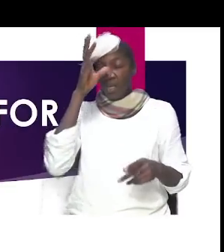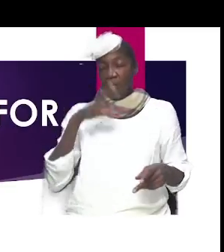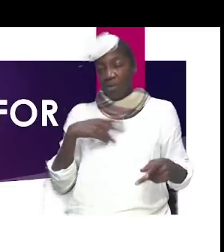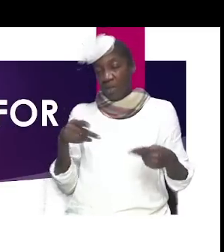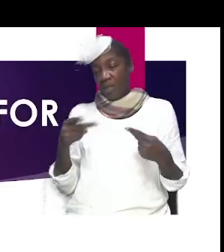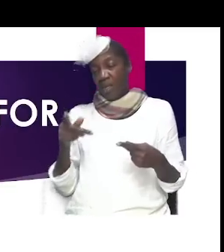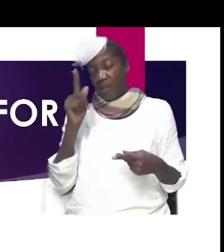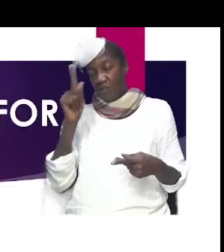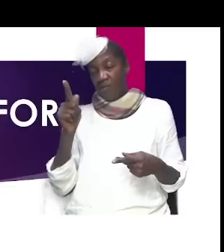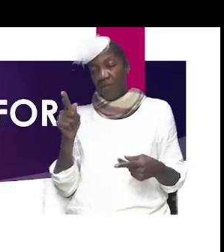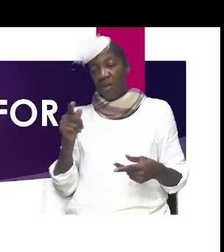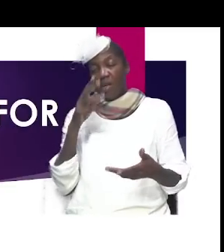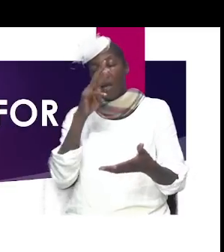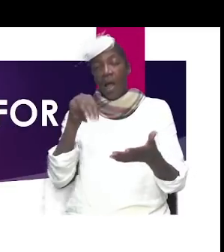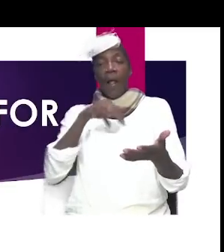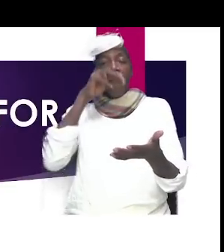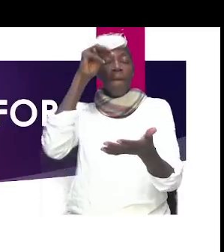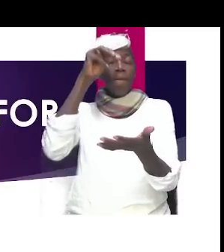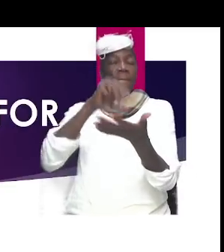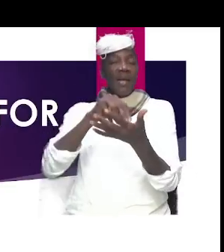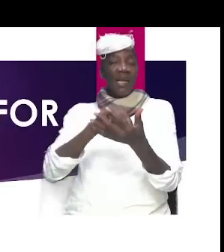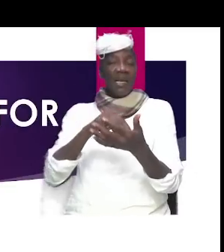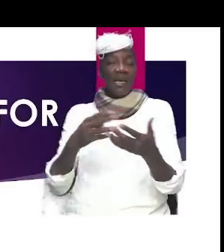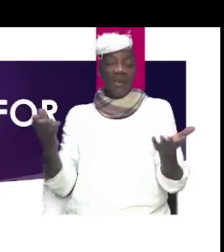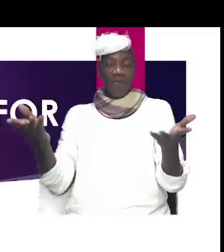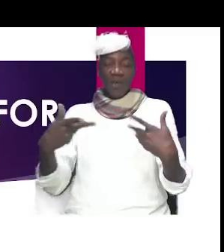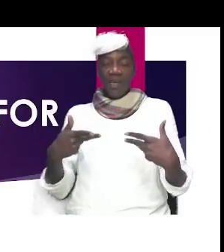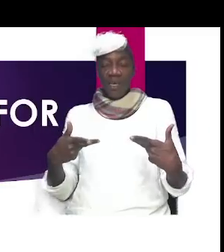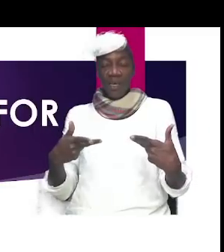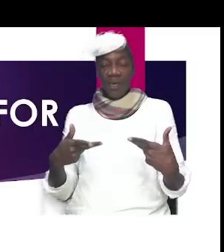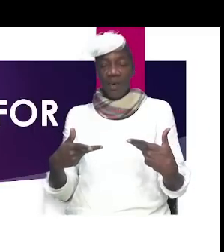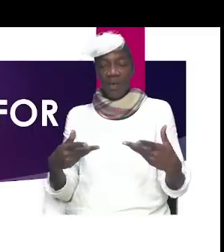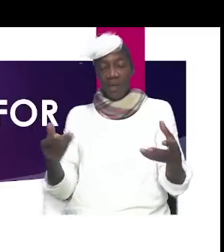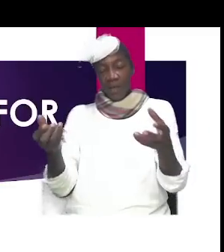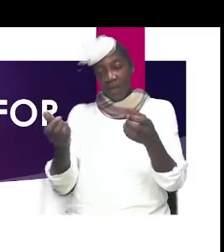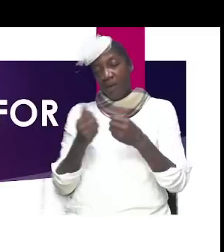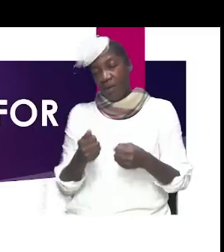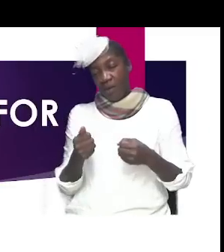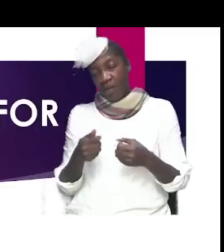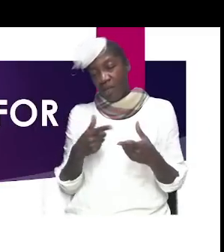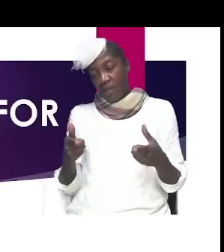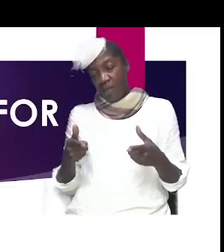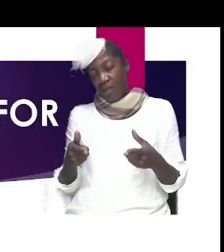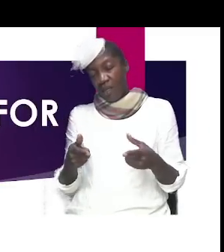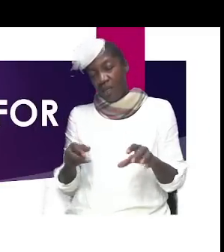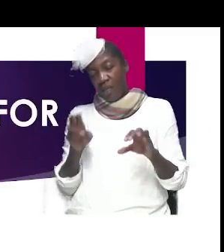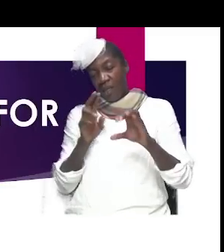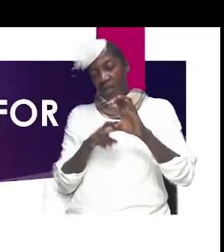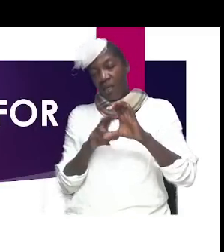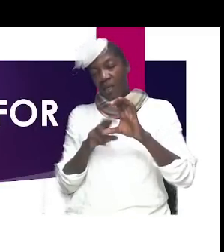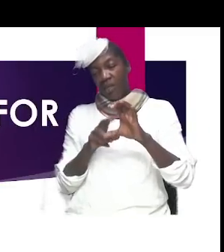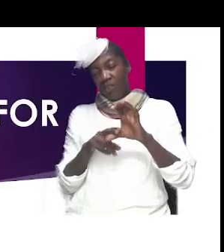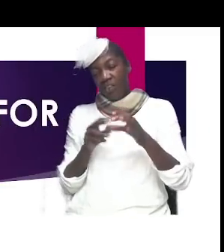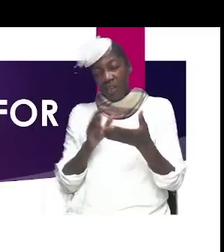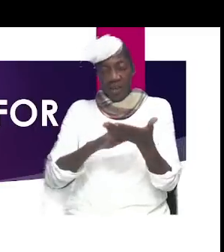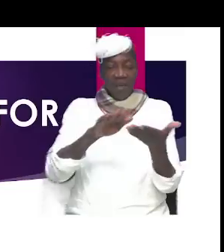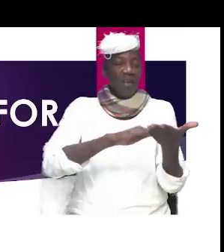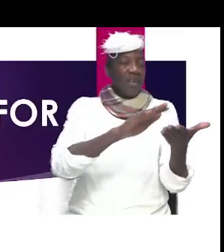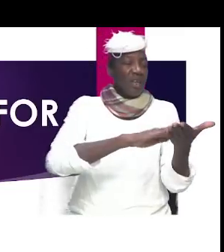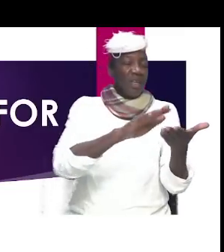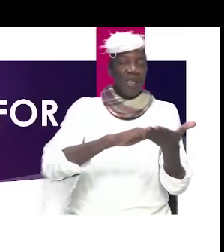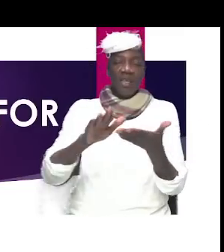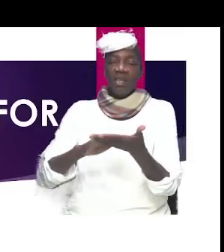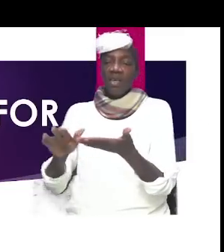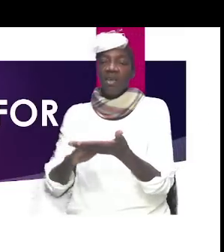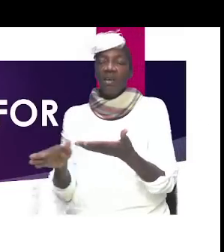that woman who gave the million. We down here, we get a little iron chair for that lady and dust it off, of course, but we